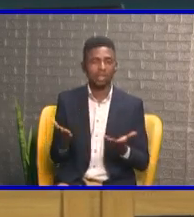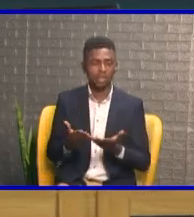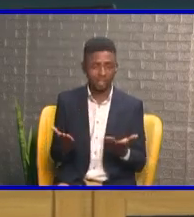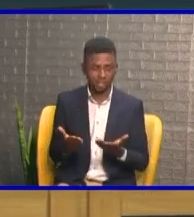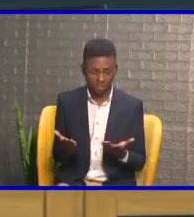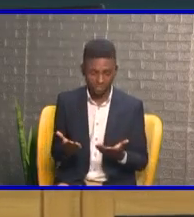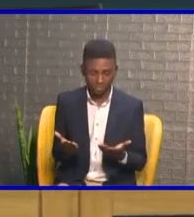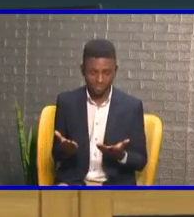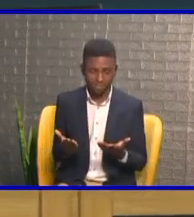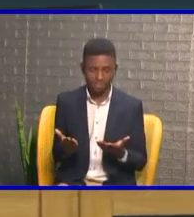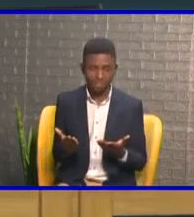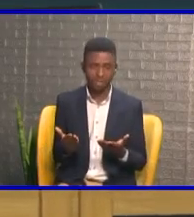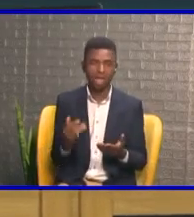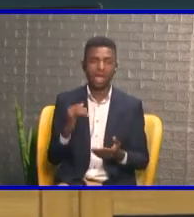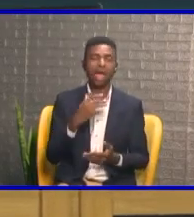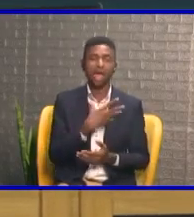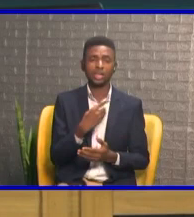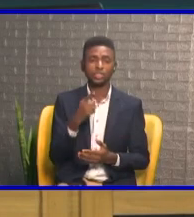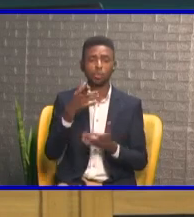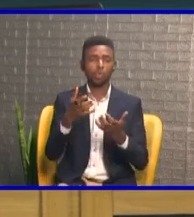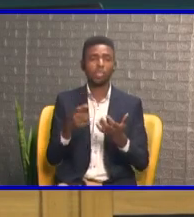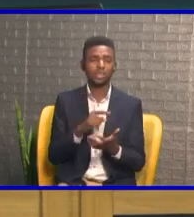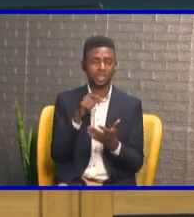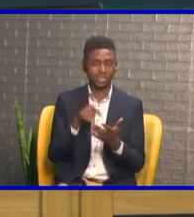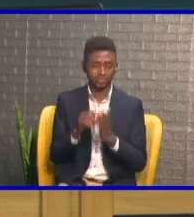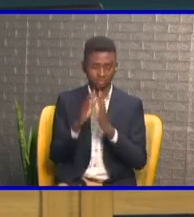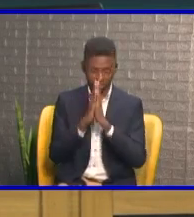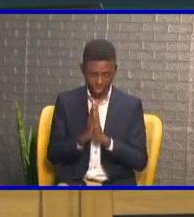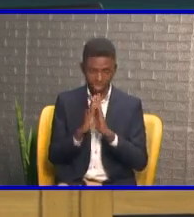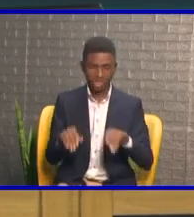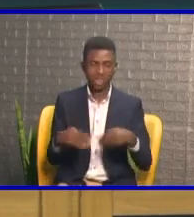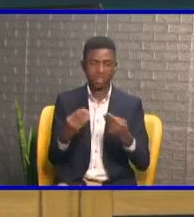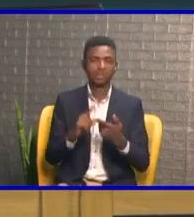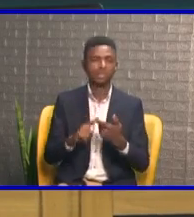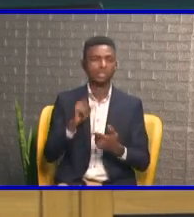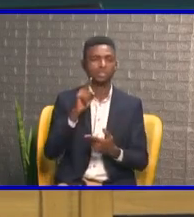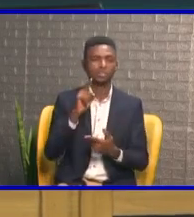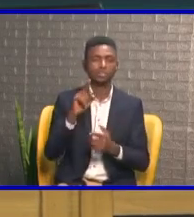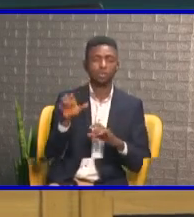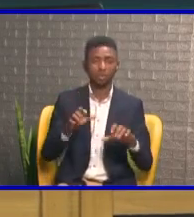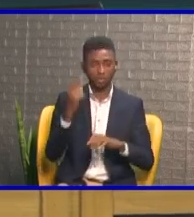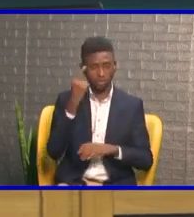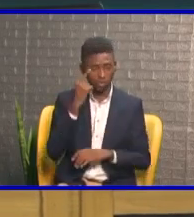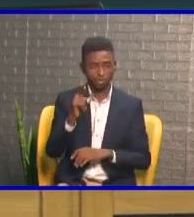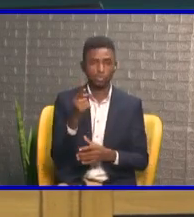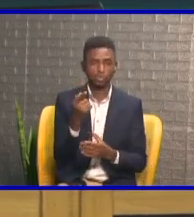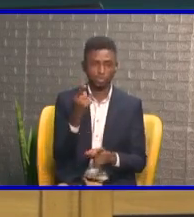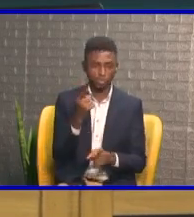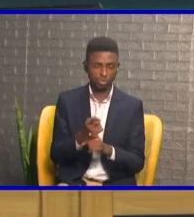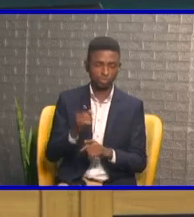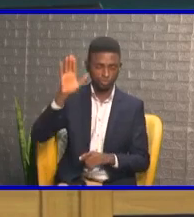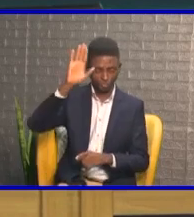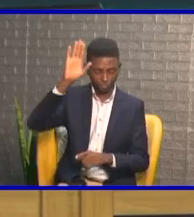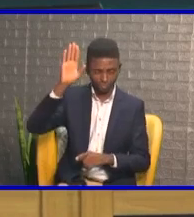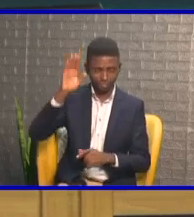those on the outside, and you want this prayer offered up unto you with all heads bowed, lift up your right hand wherever you are.